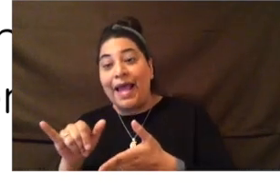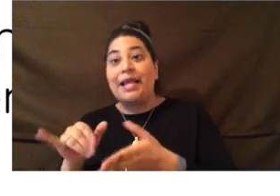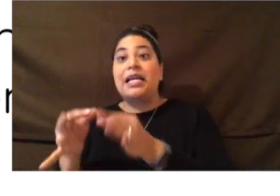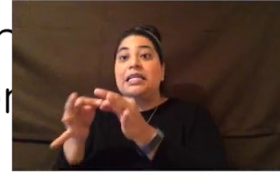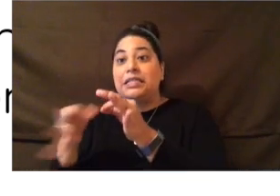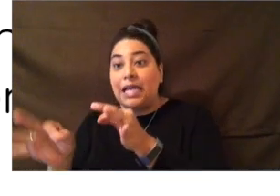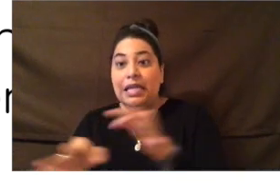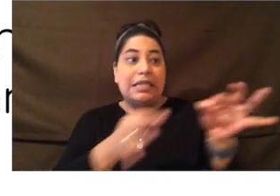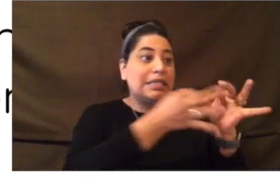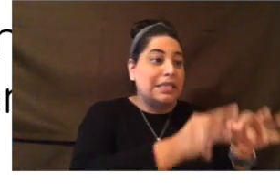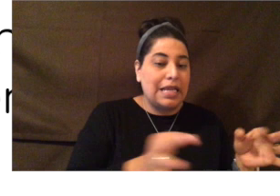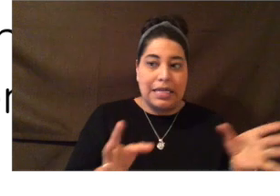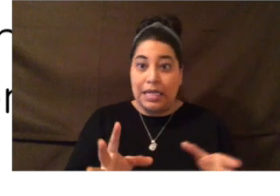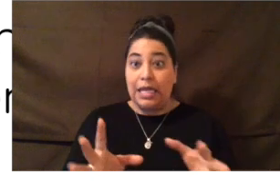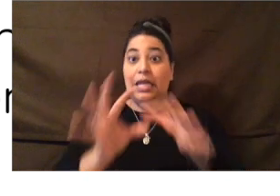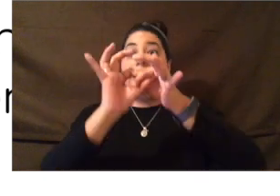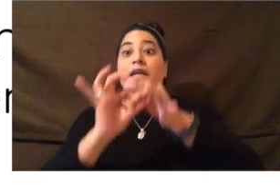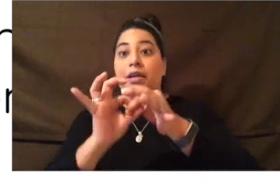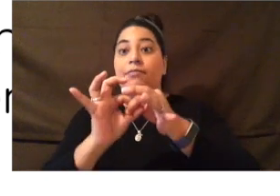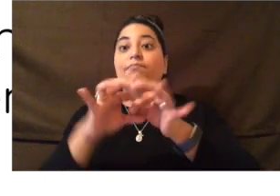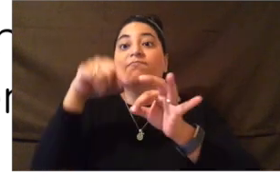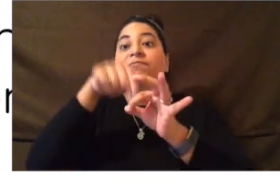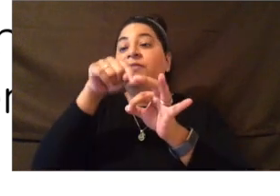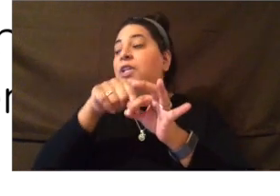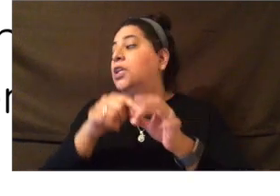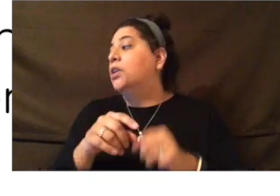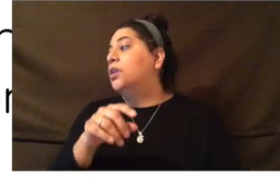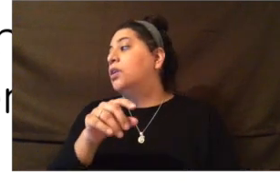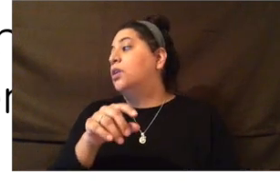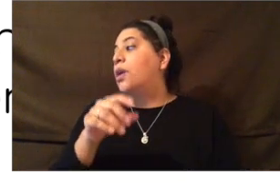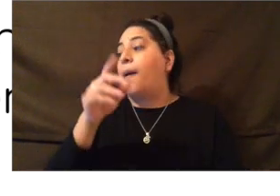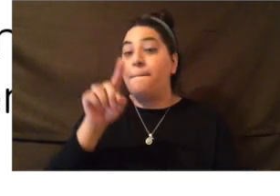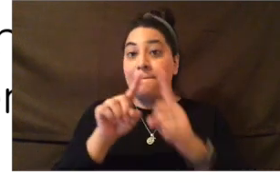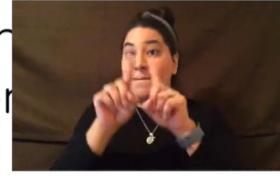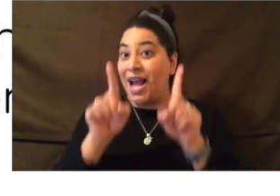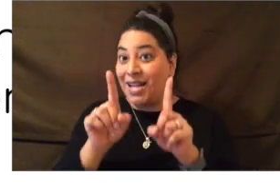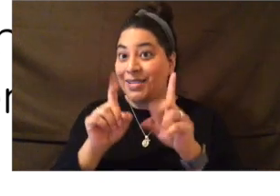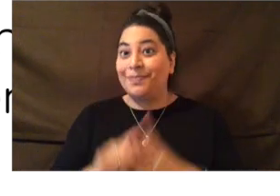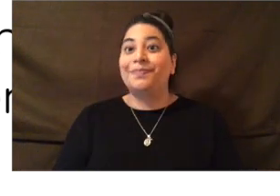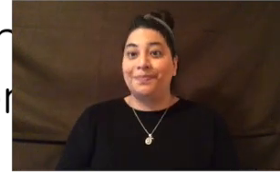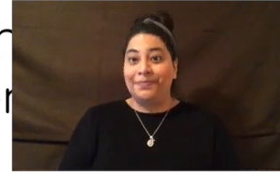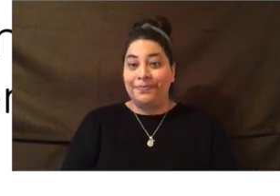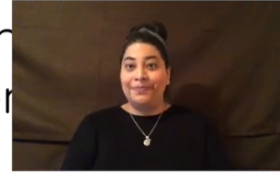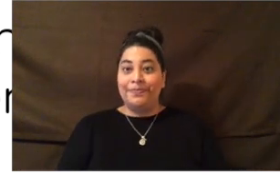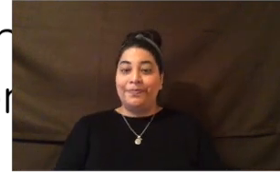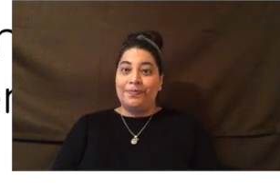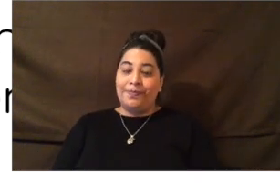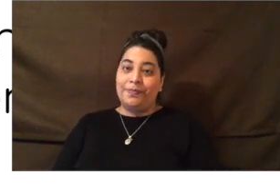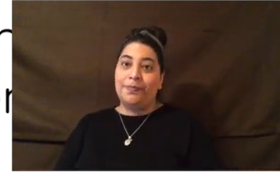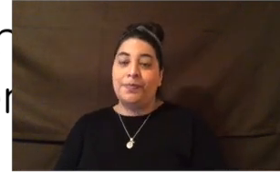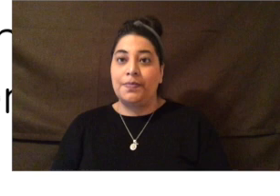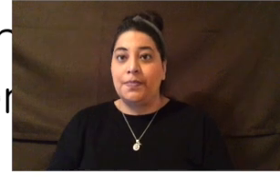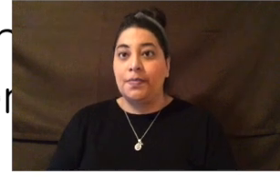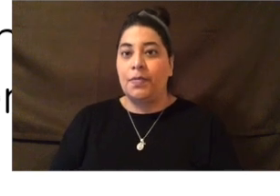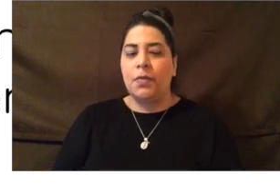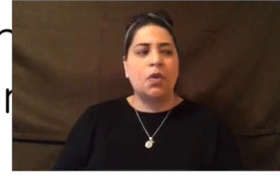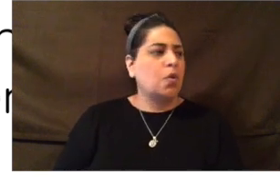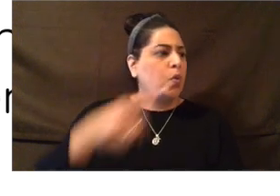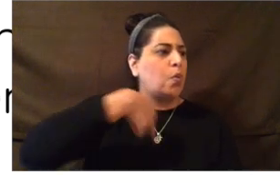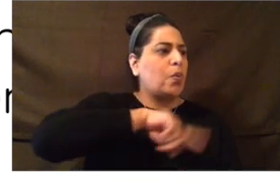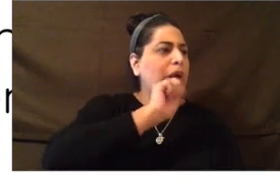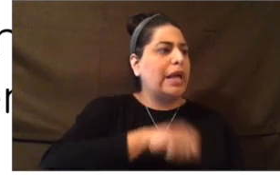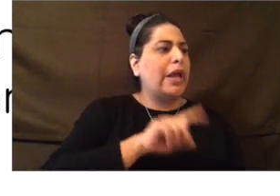No one wanted to pay for it. That's another independent clause. So we're just joining them with that coordinating clause, that coordinating conjunction,